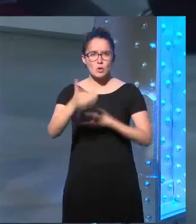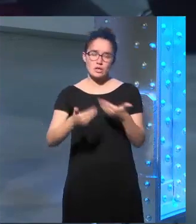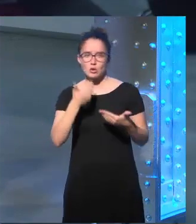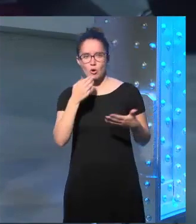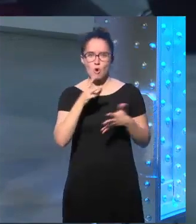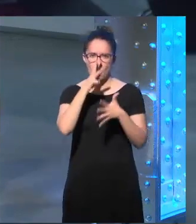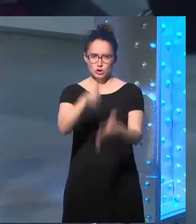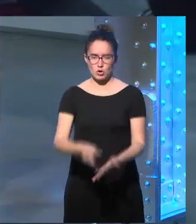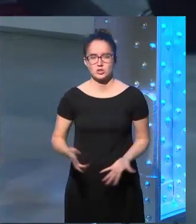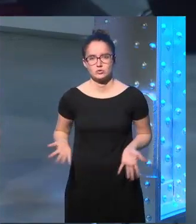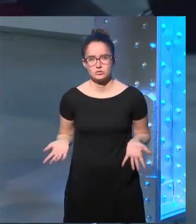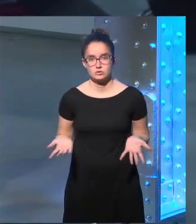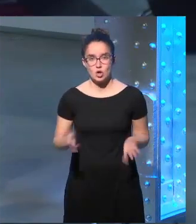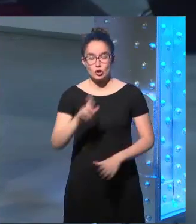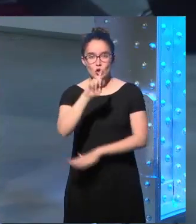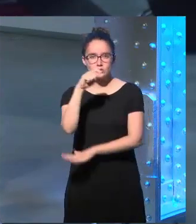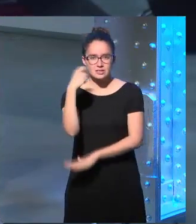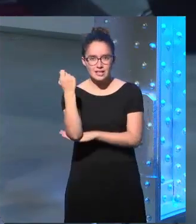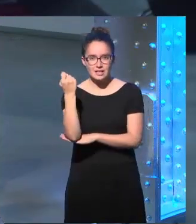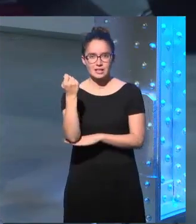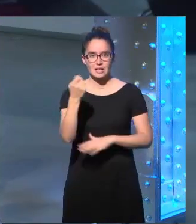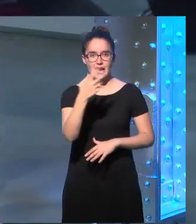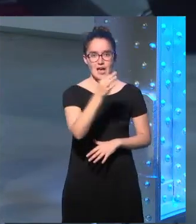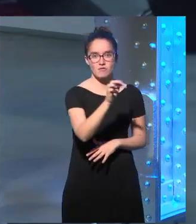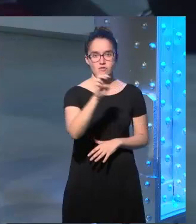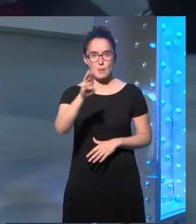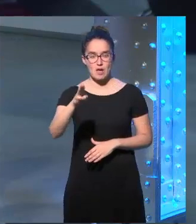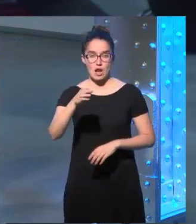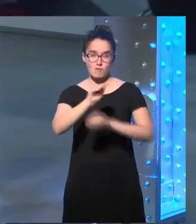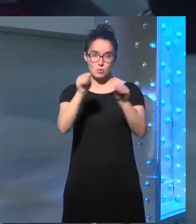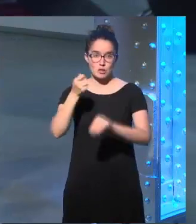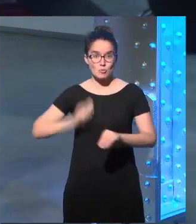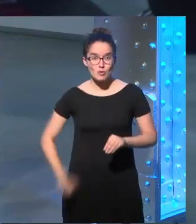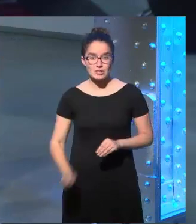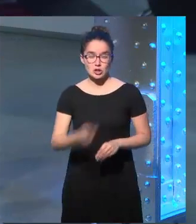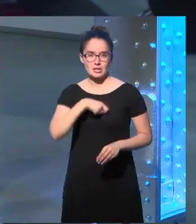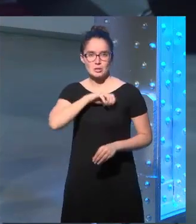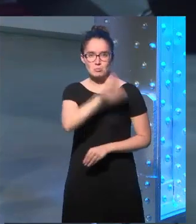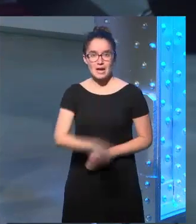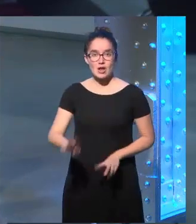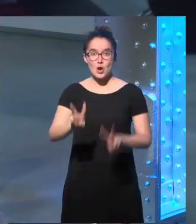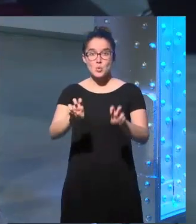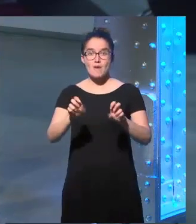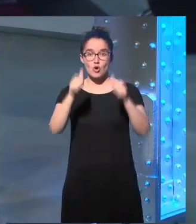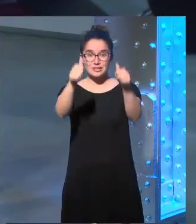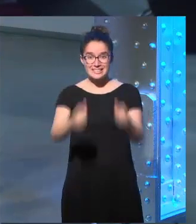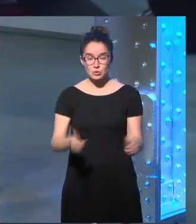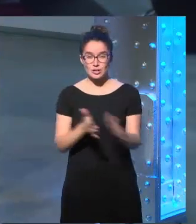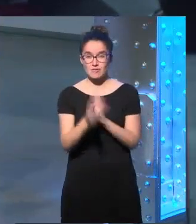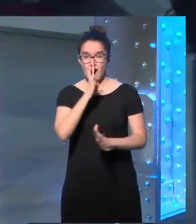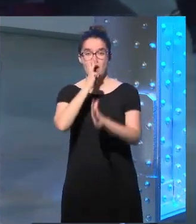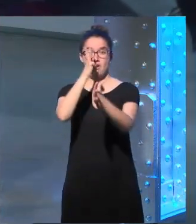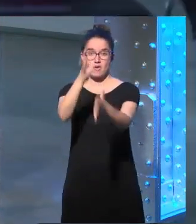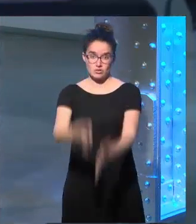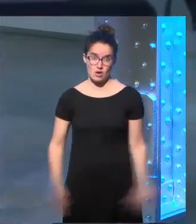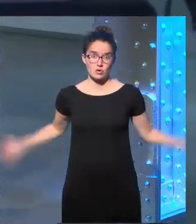and the answer of a director is that to input a new title, a new degree in the